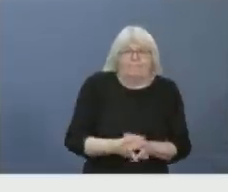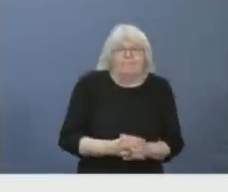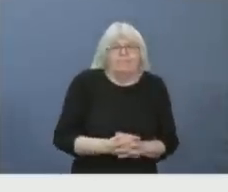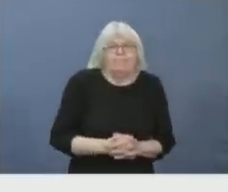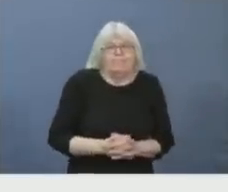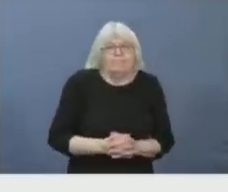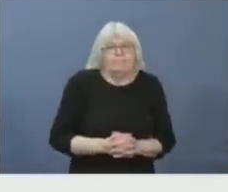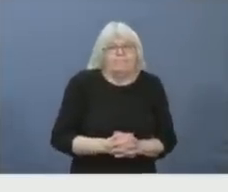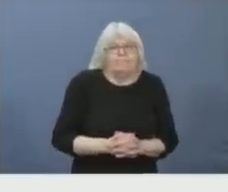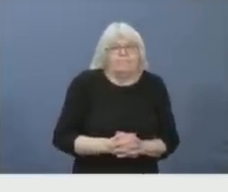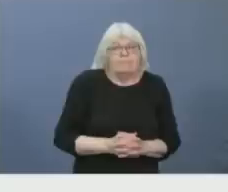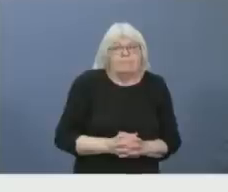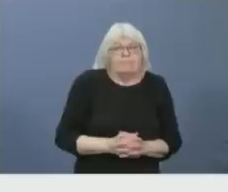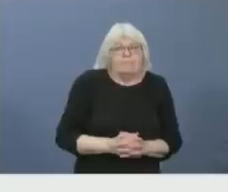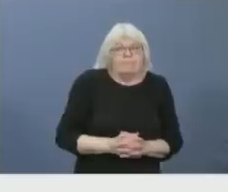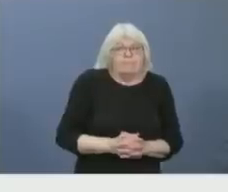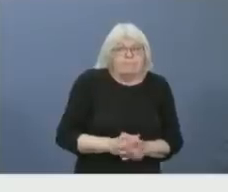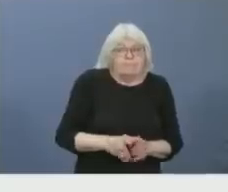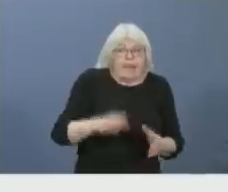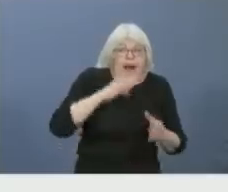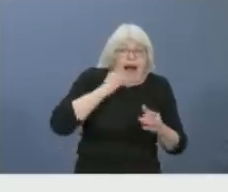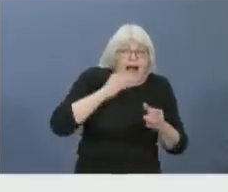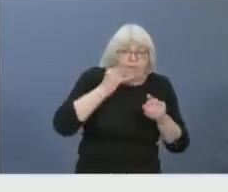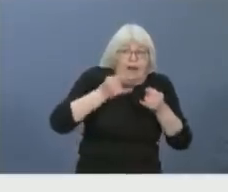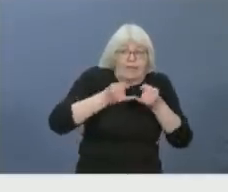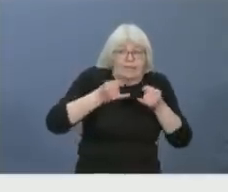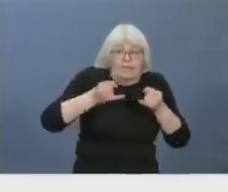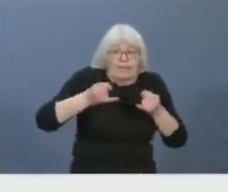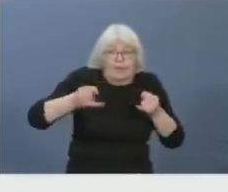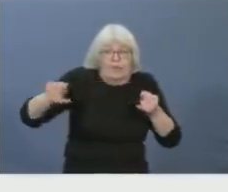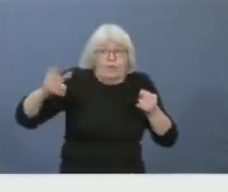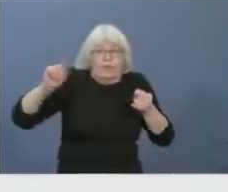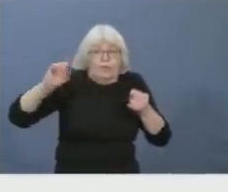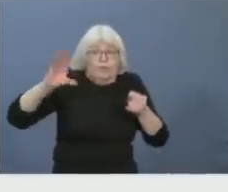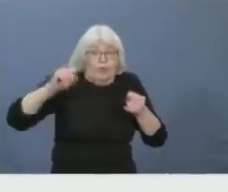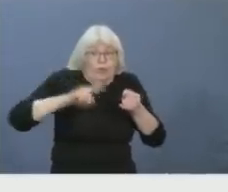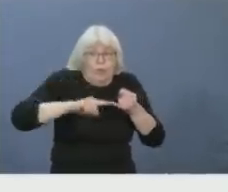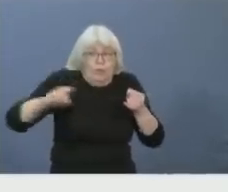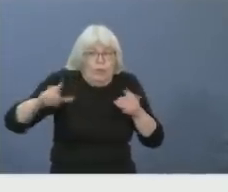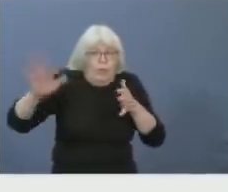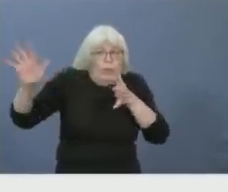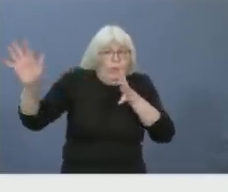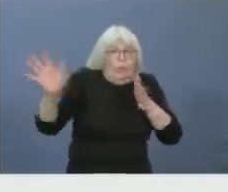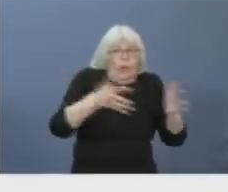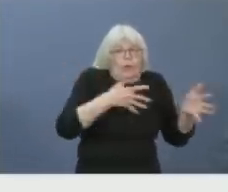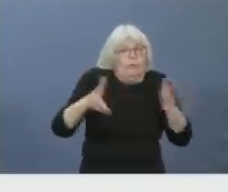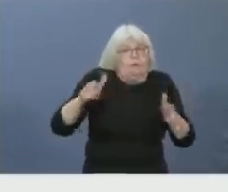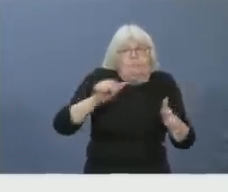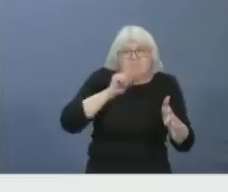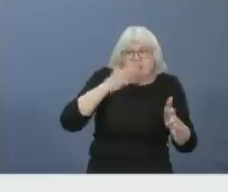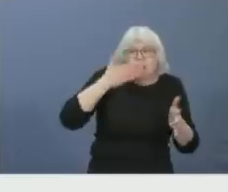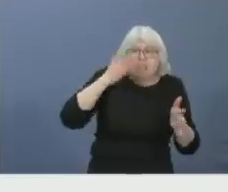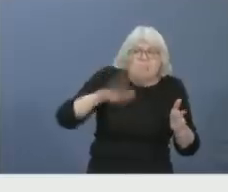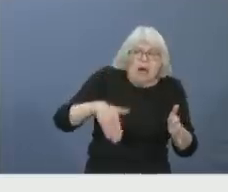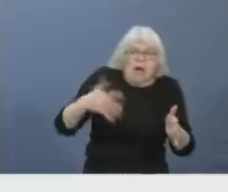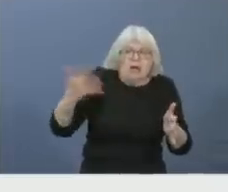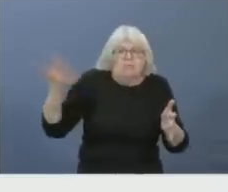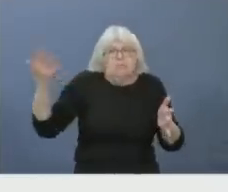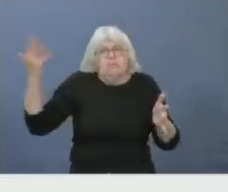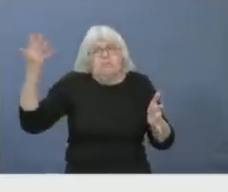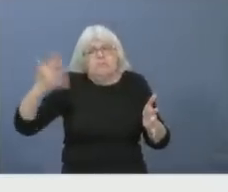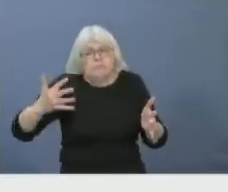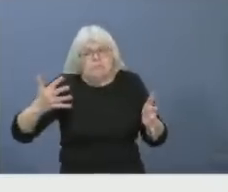Truro, the winds with Fiona were a lot less in that area. So I would expect tree damage to be a whole lot less there as well.